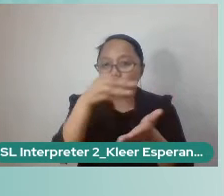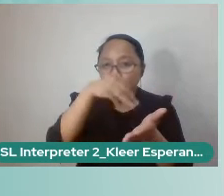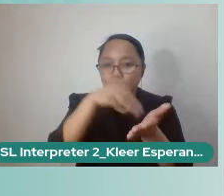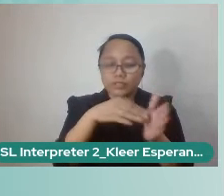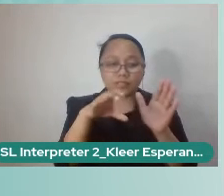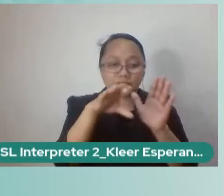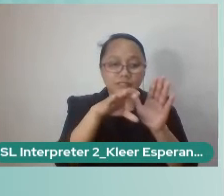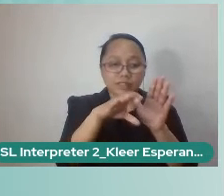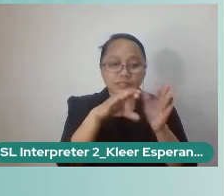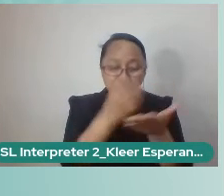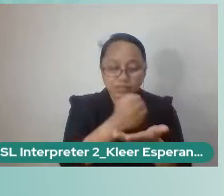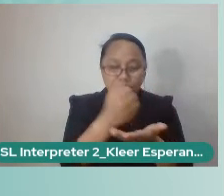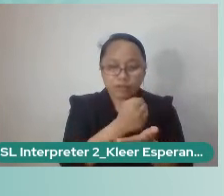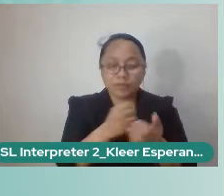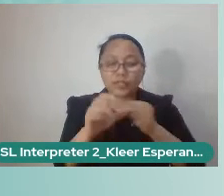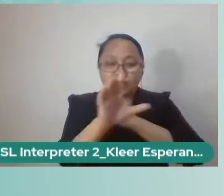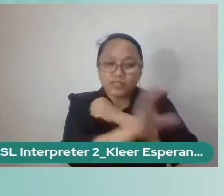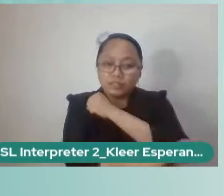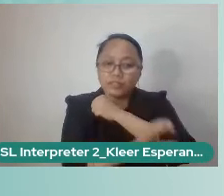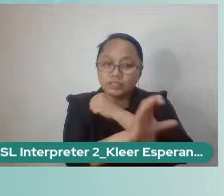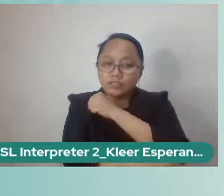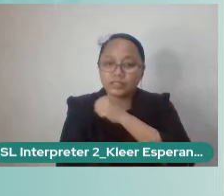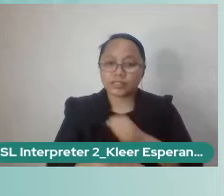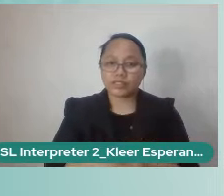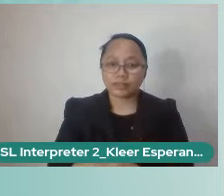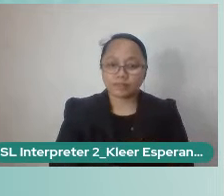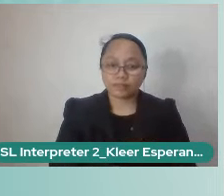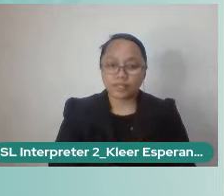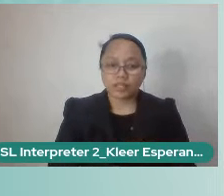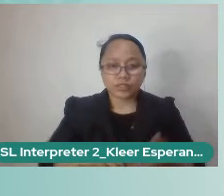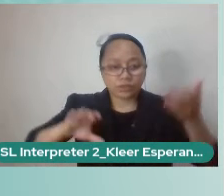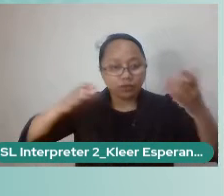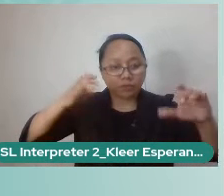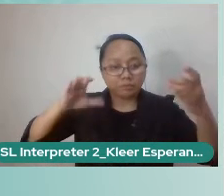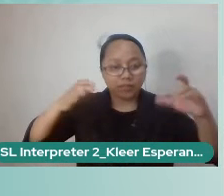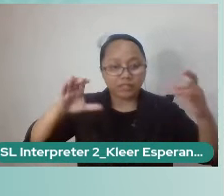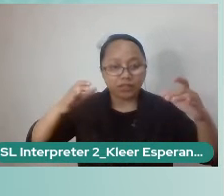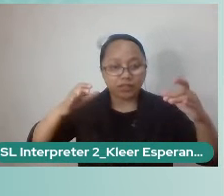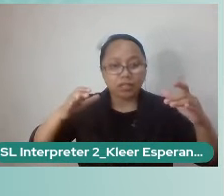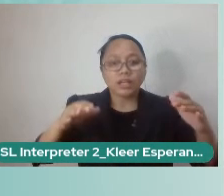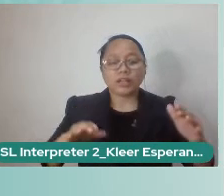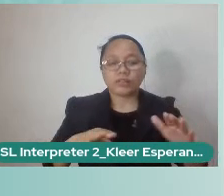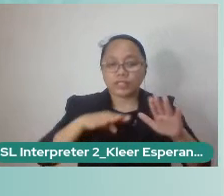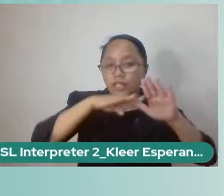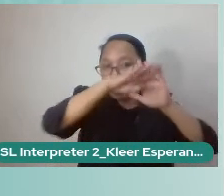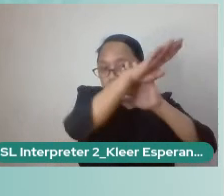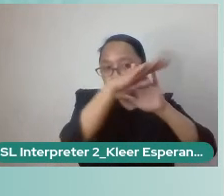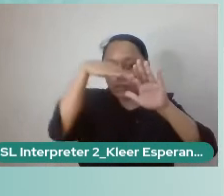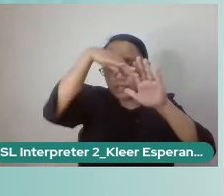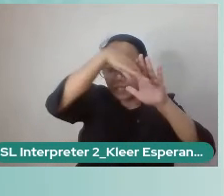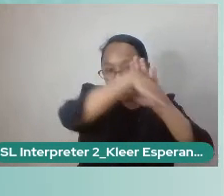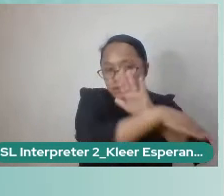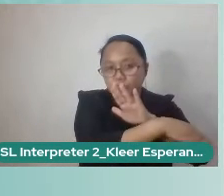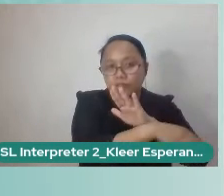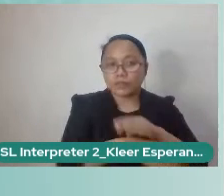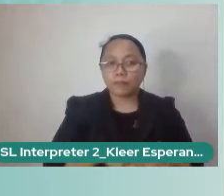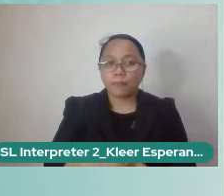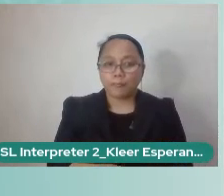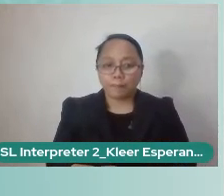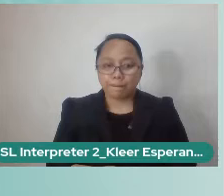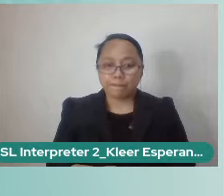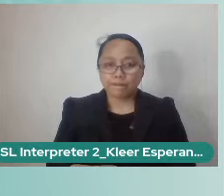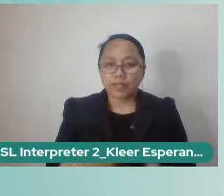in relation to the grey line, which is the status quo or do no more. If we can scale up to the 90, 70,